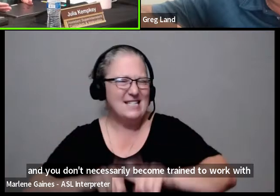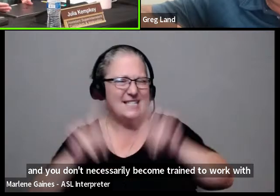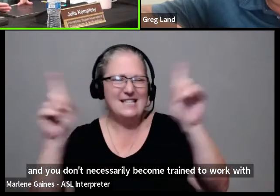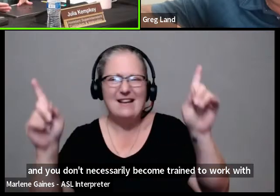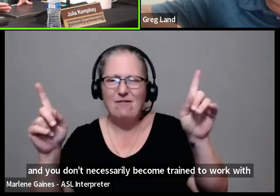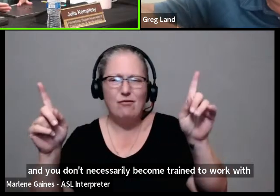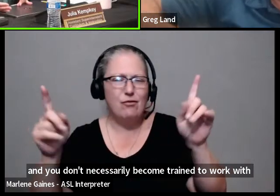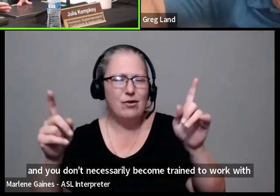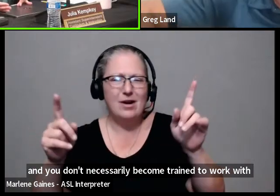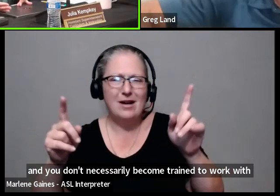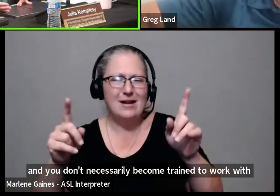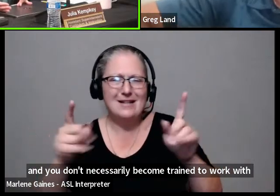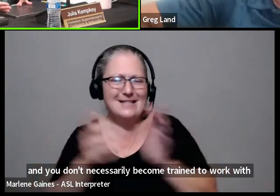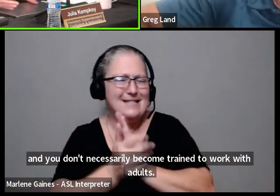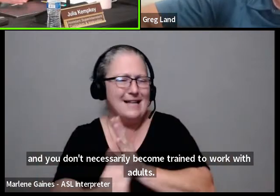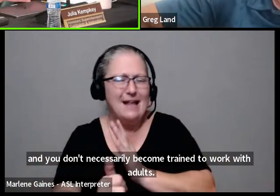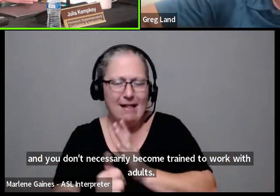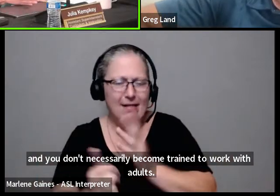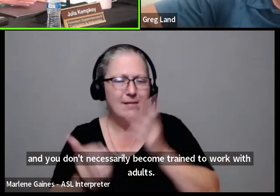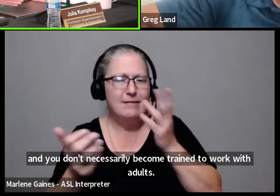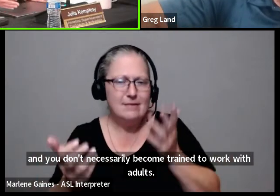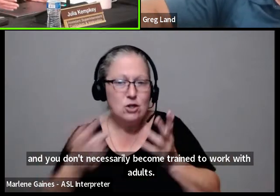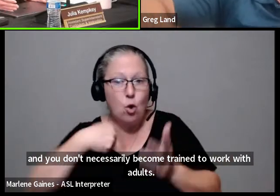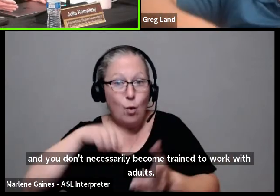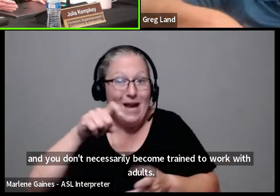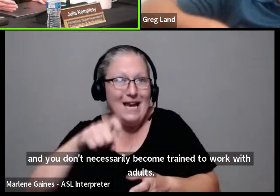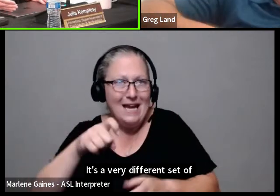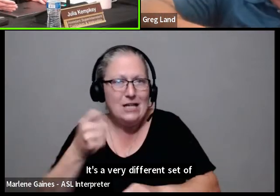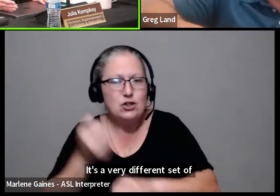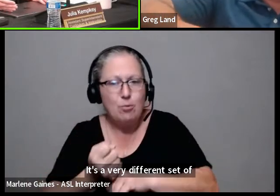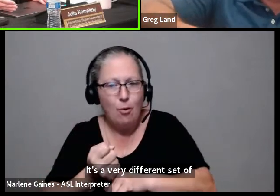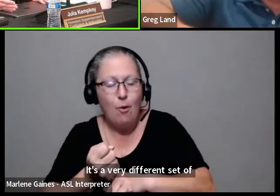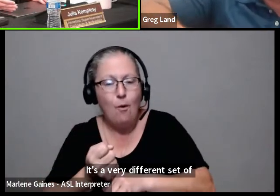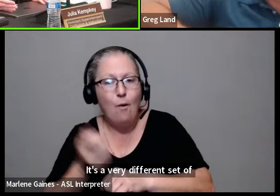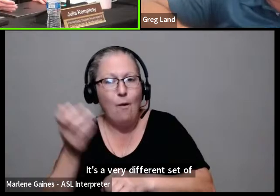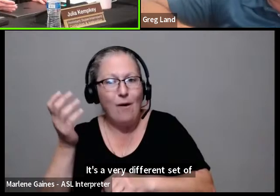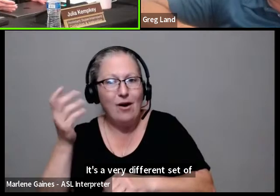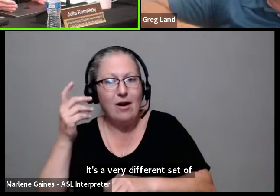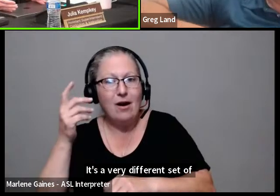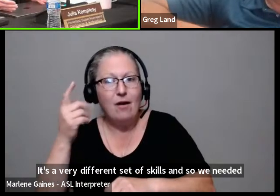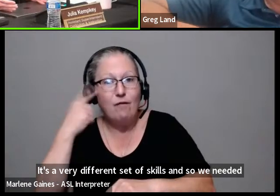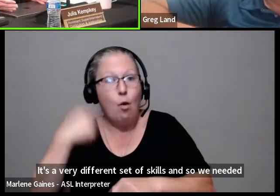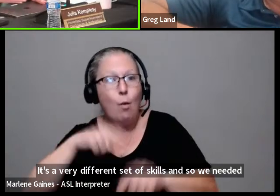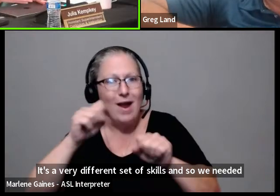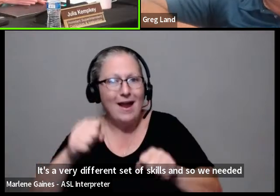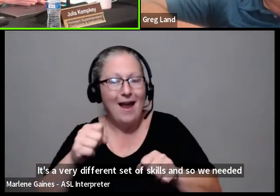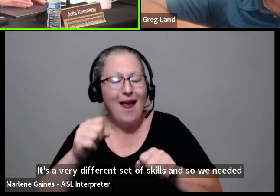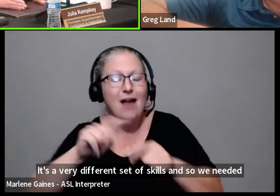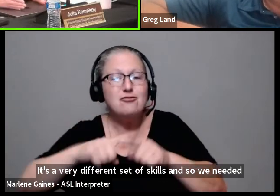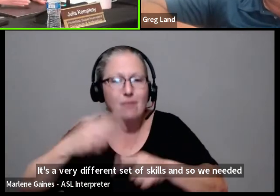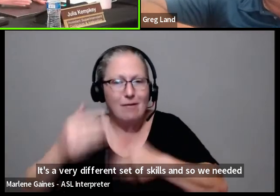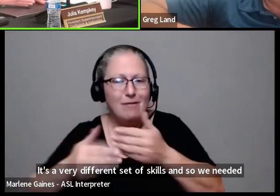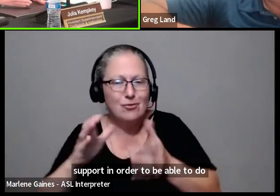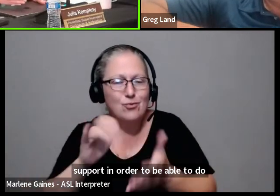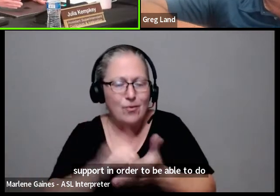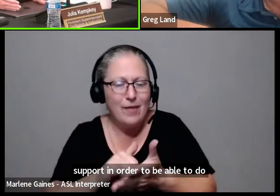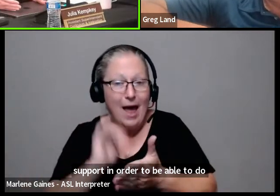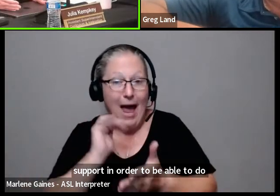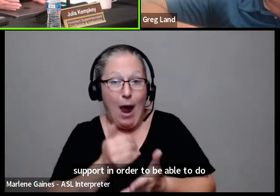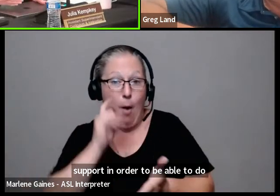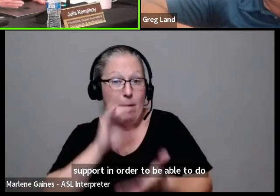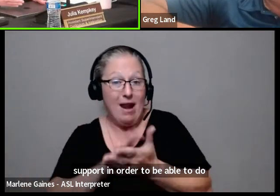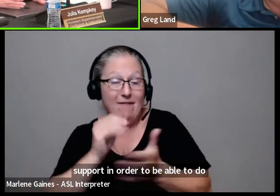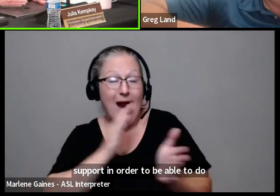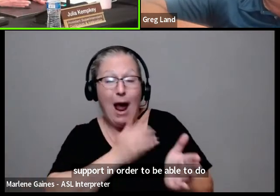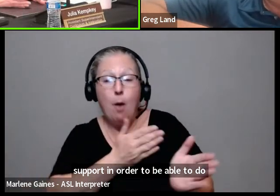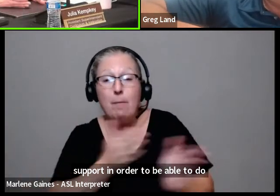different set of skills. And so we needed support in order to be able to do that. And our belief in the plan all along